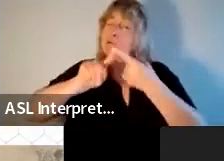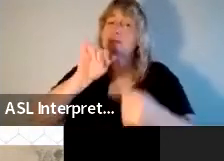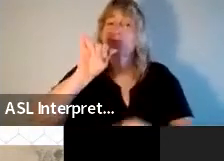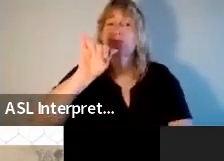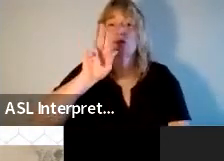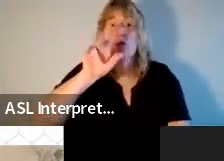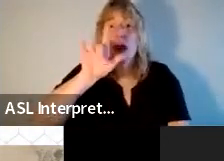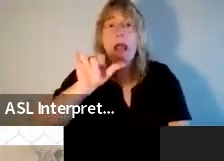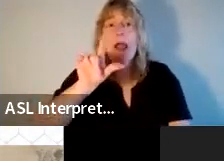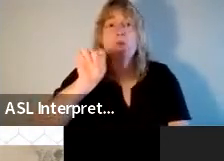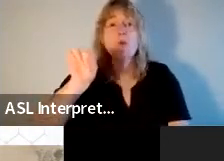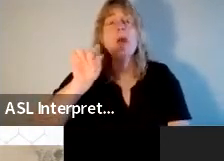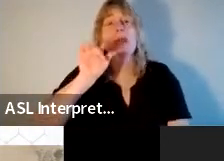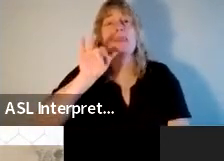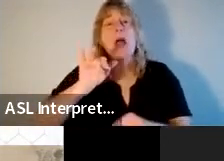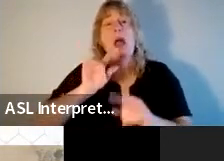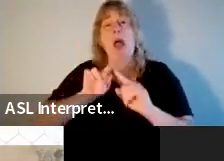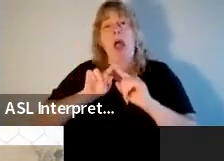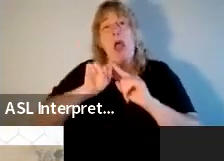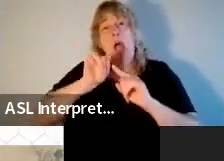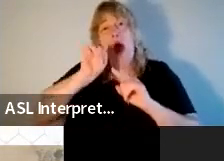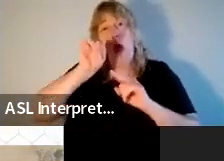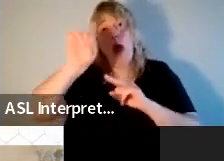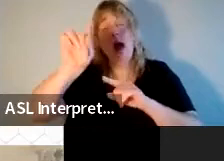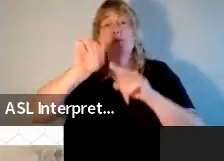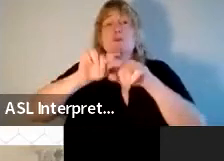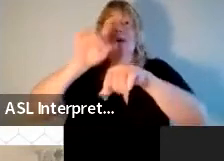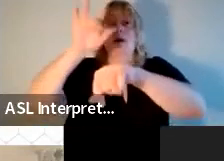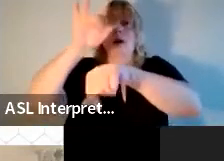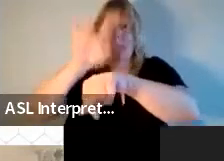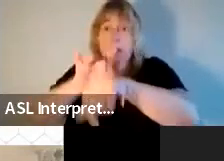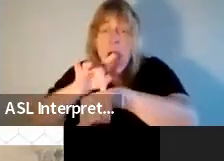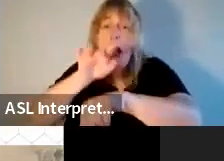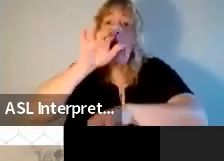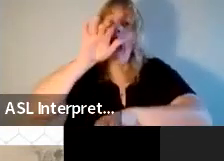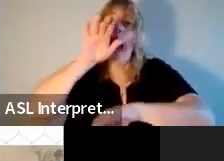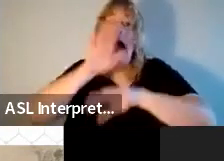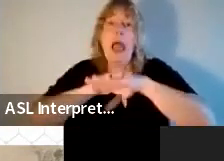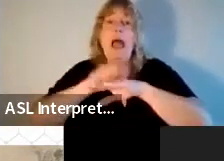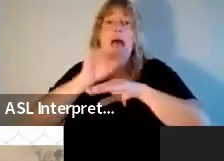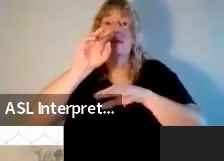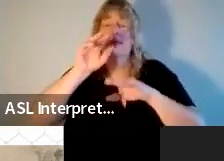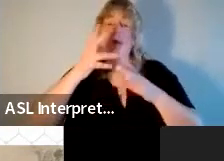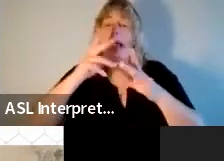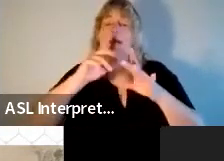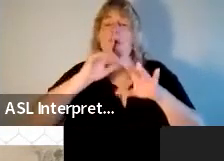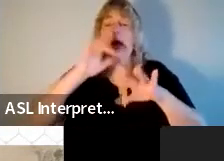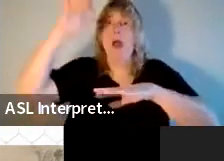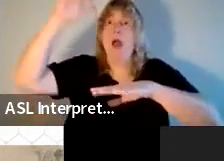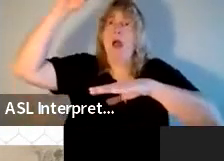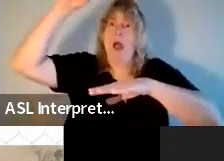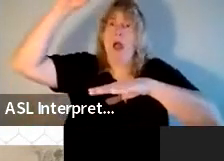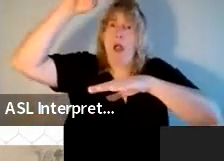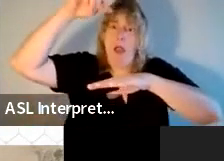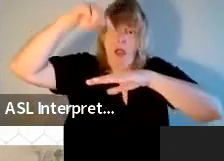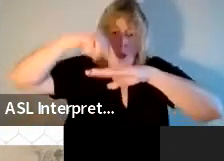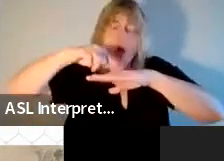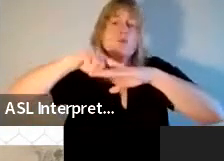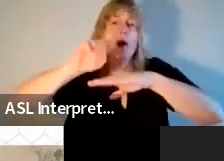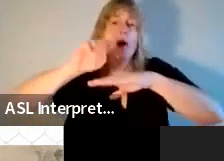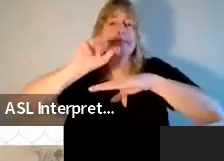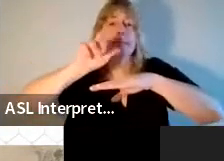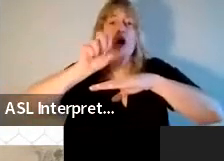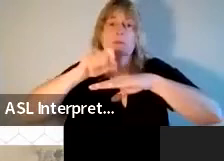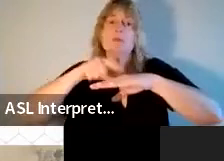surface of Mars was called 7 minutes of terror. But the James Webb is a much more complicated system, and it will take over